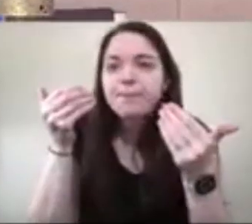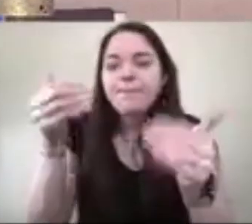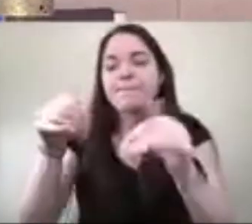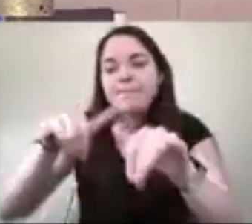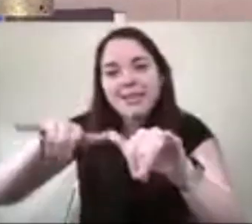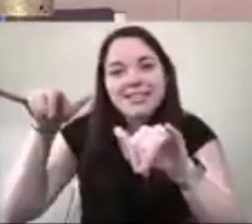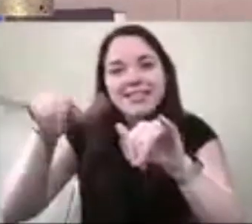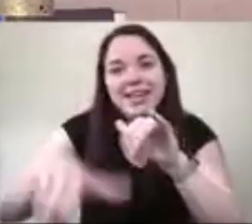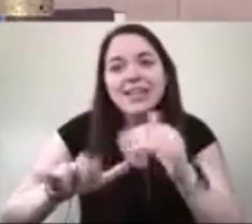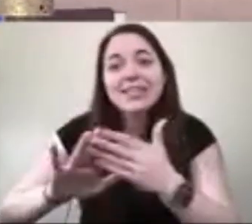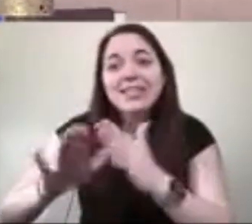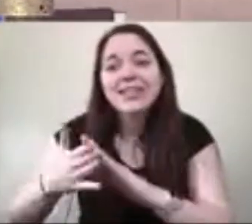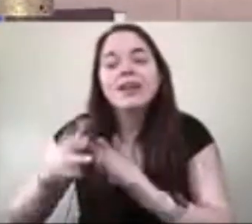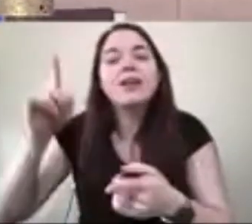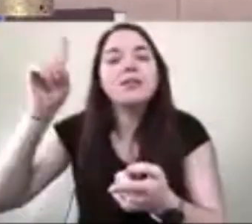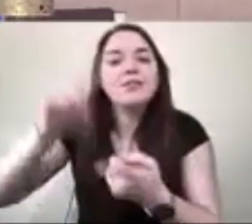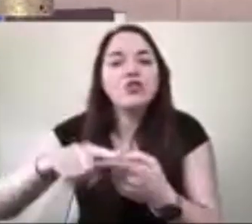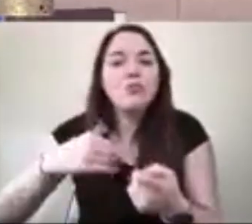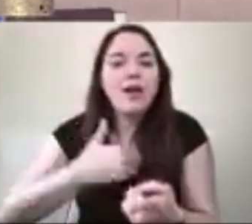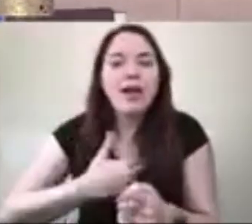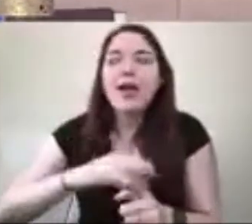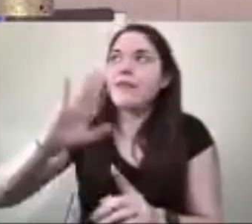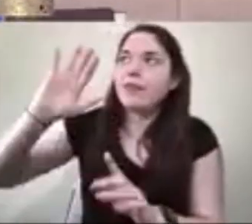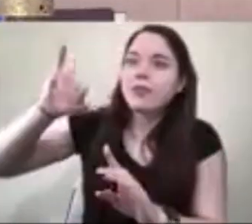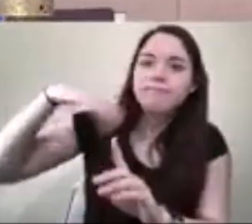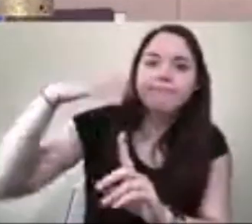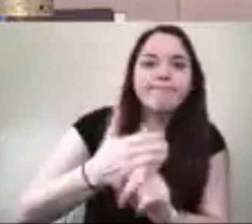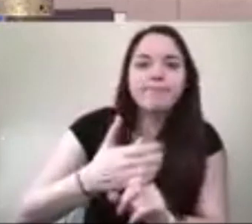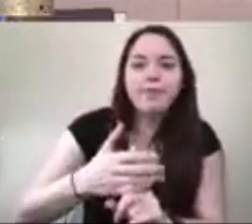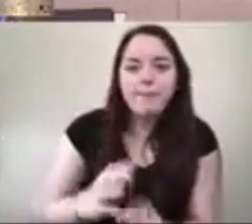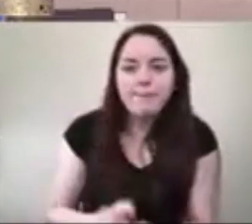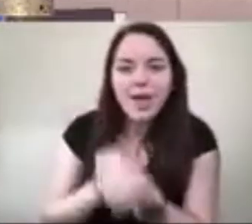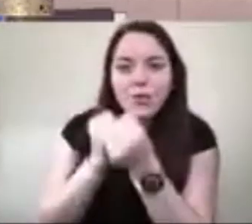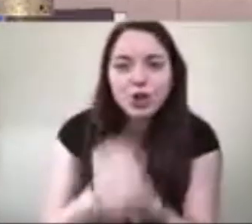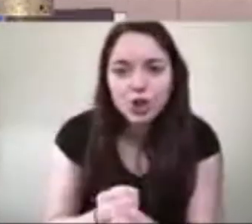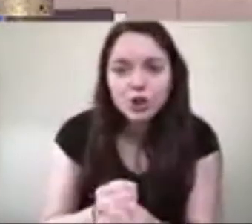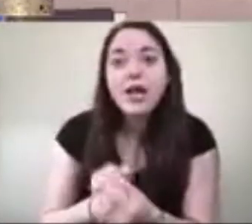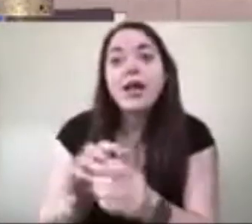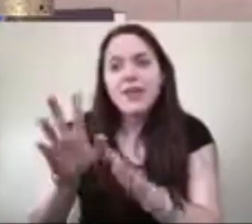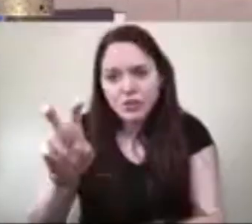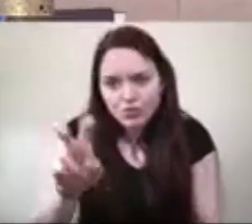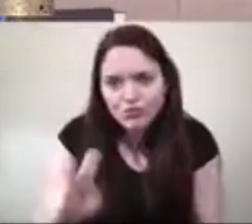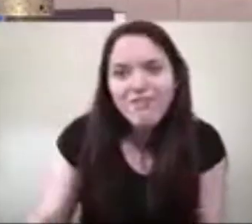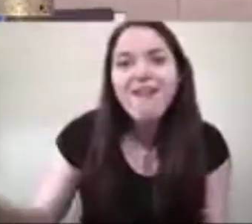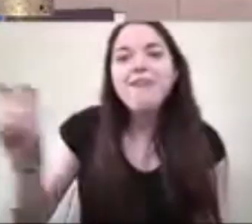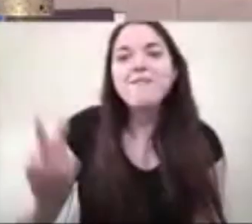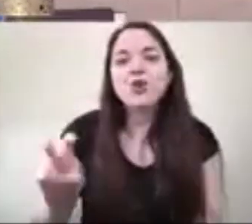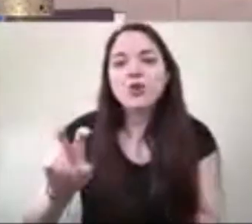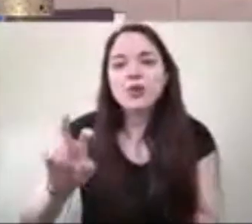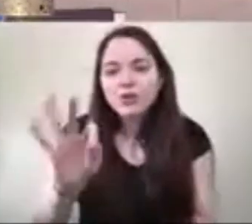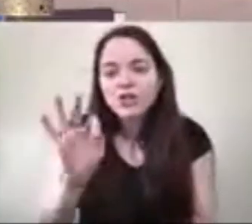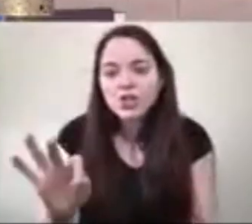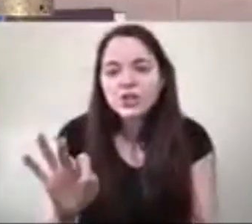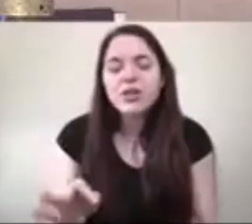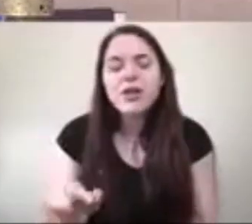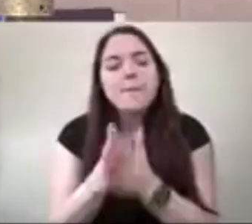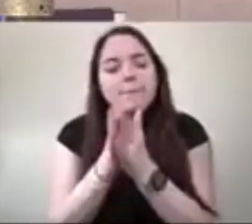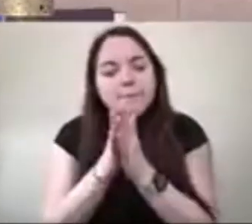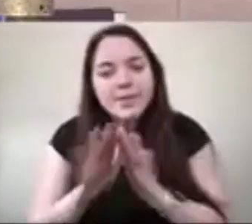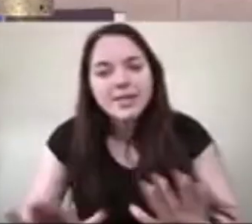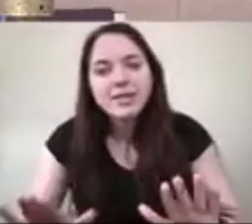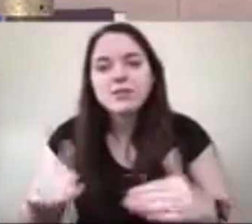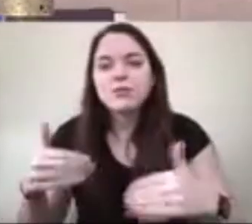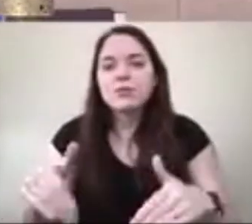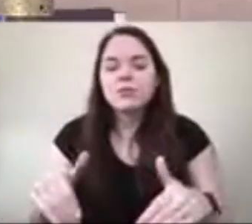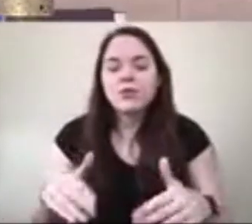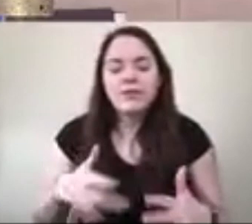you are clothed with the power from on high. Peace becomes a peaceful power. Not a violent